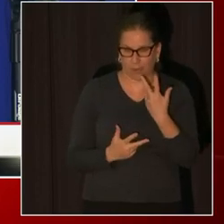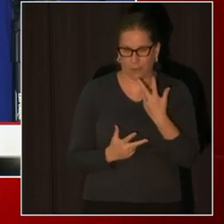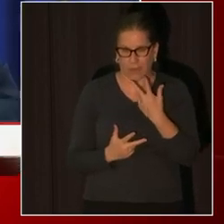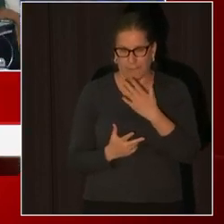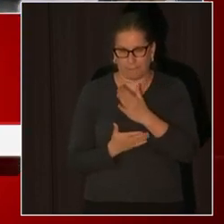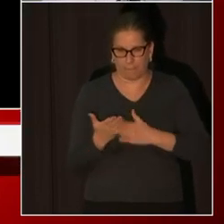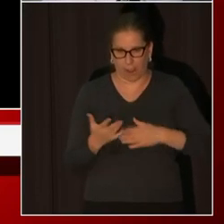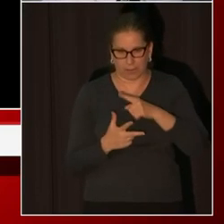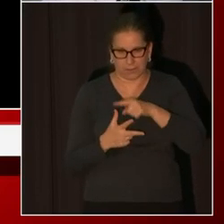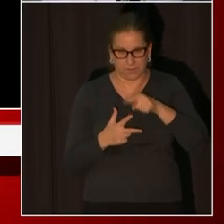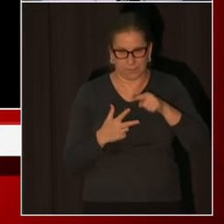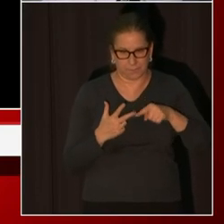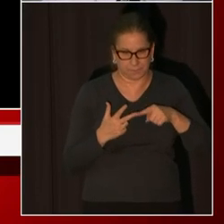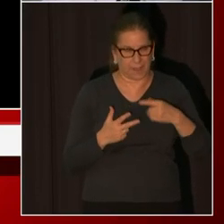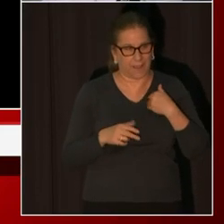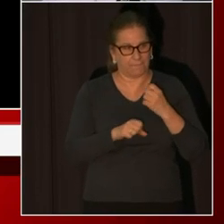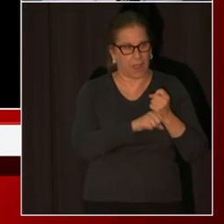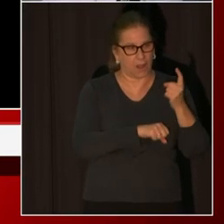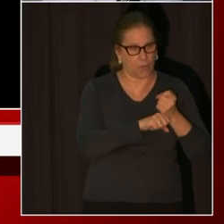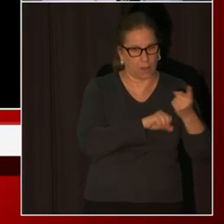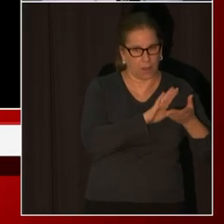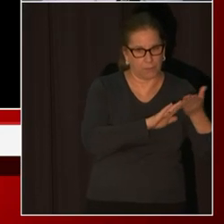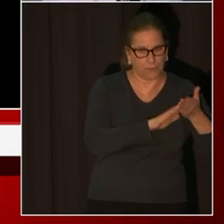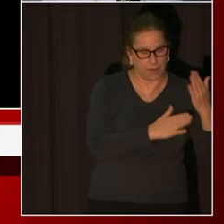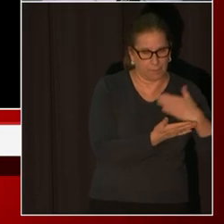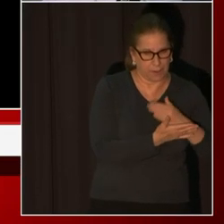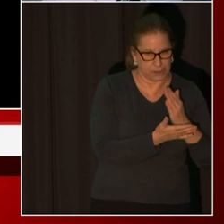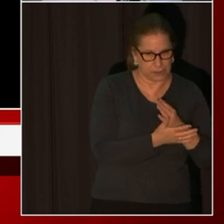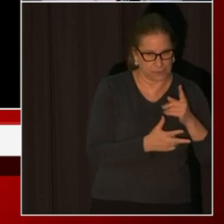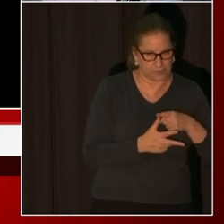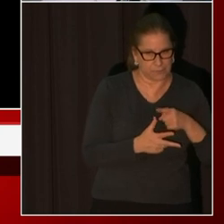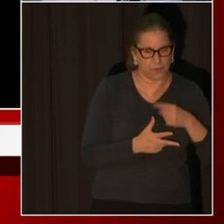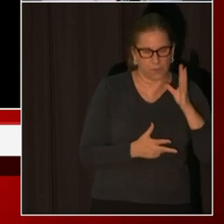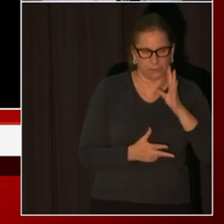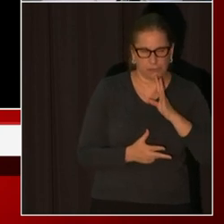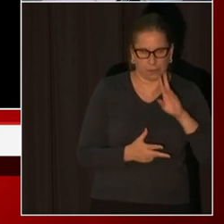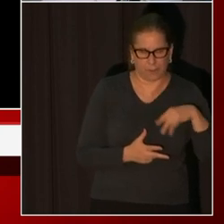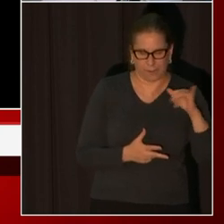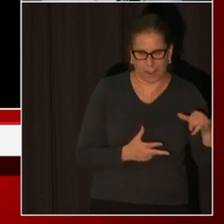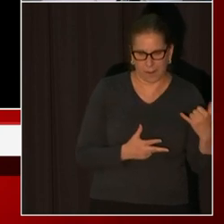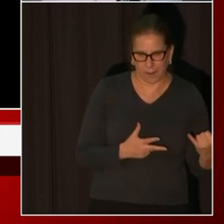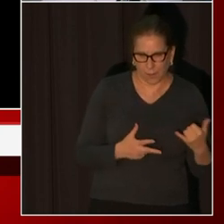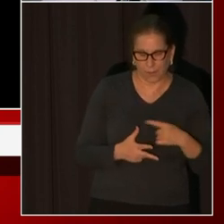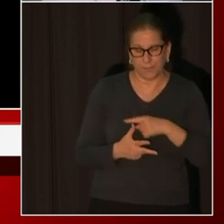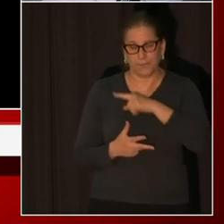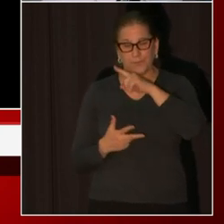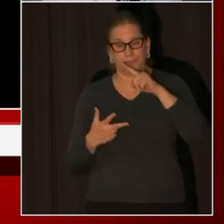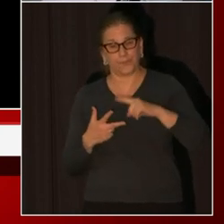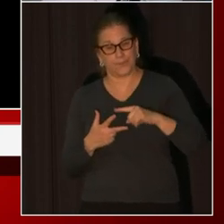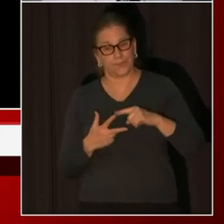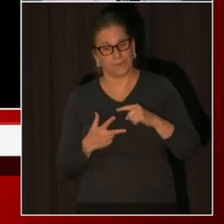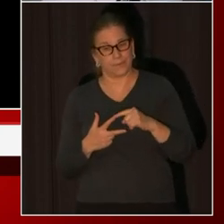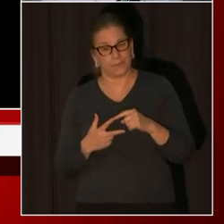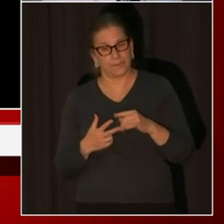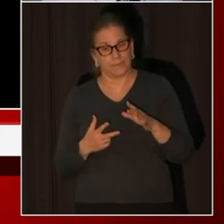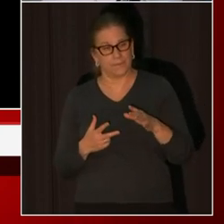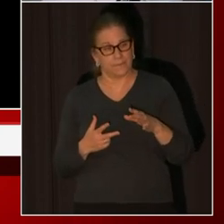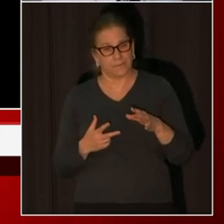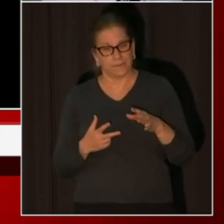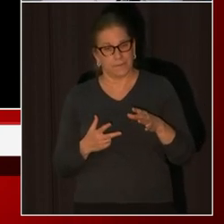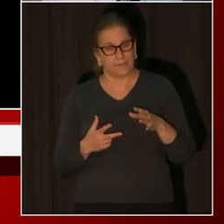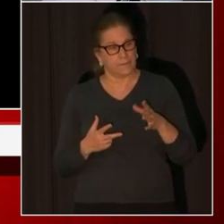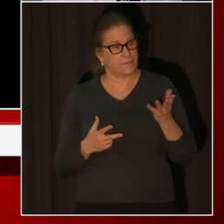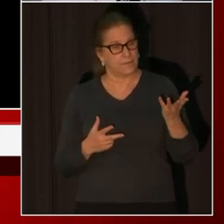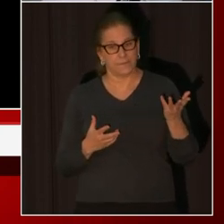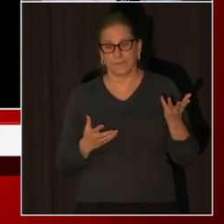will be presenting and mostly talking about today for fiscal year 2021. But really what is unique for us is that we